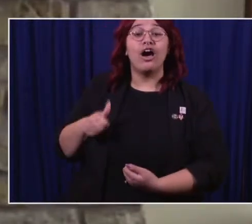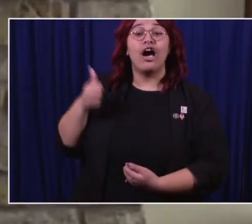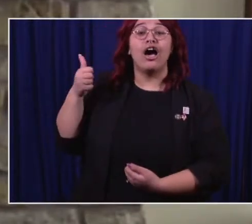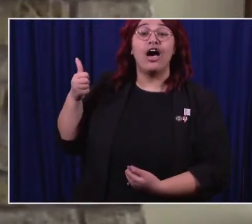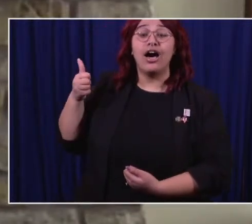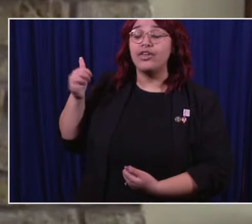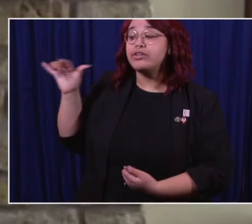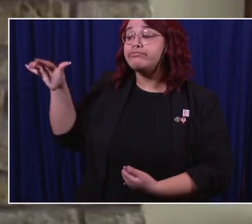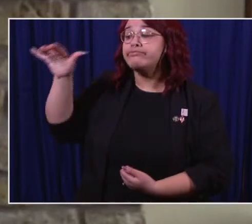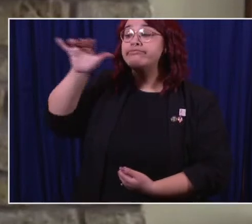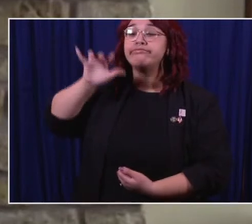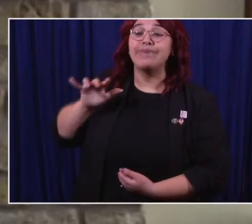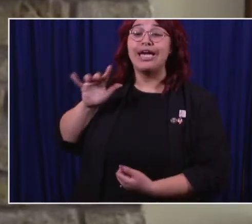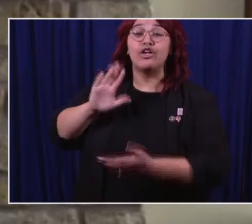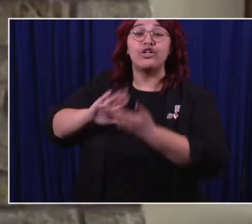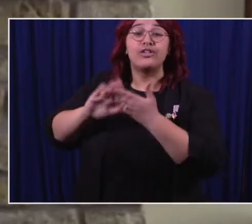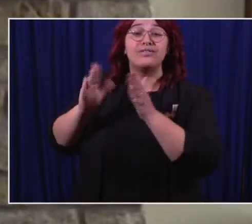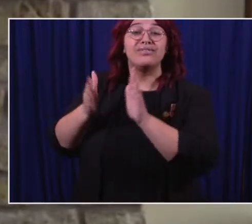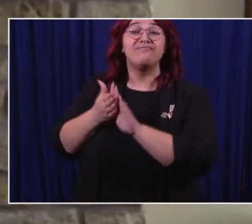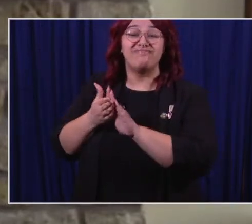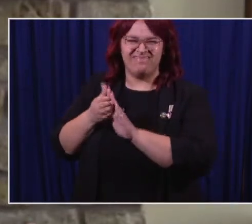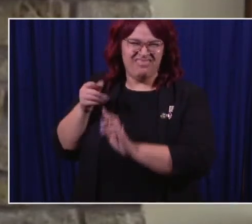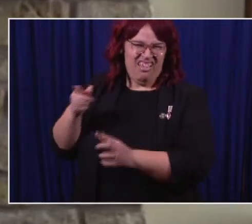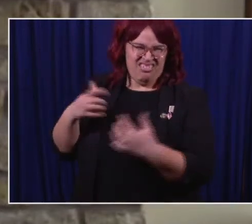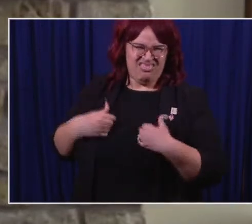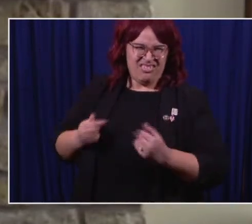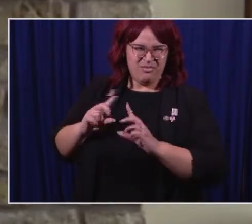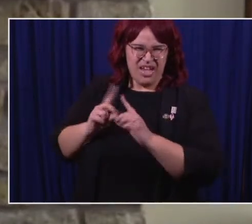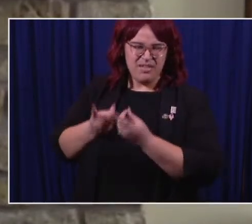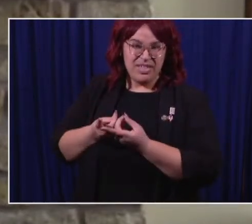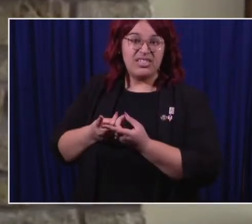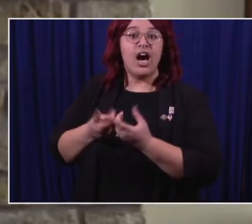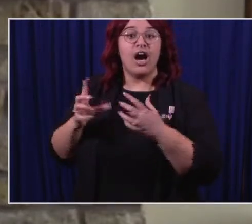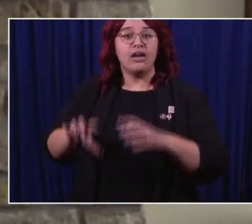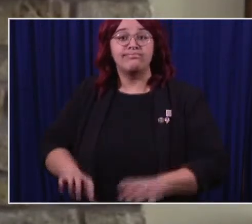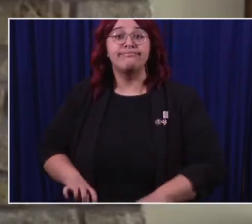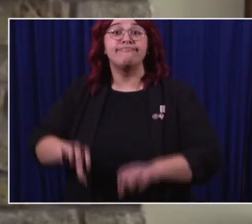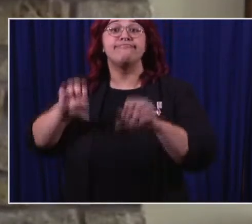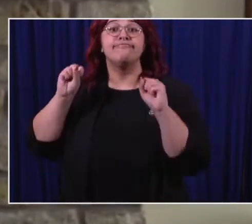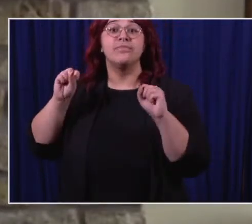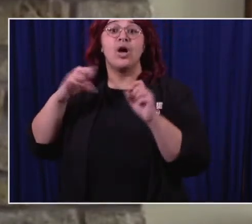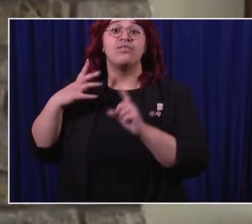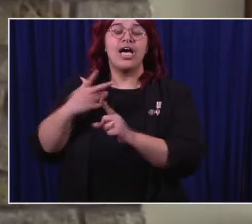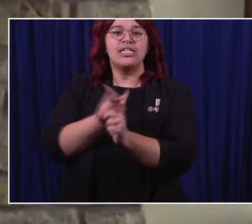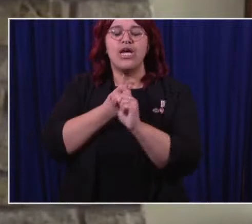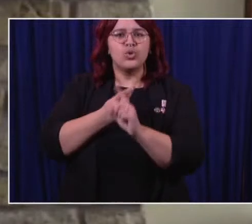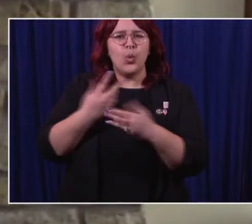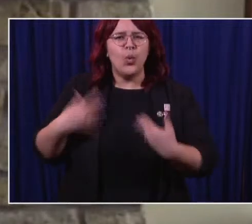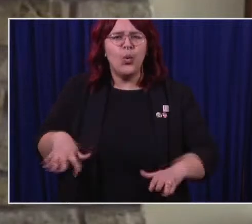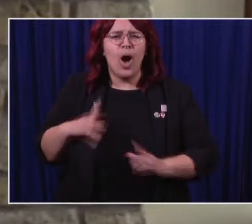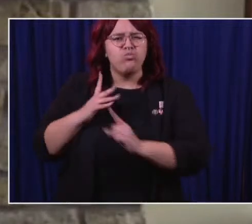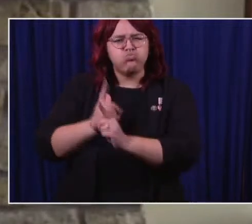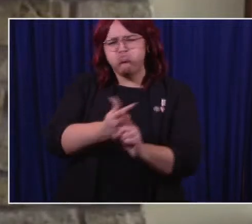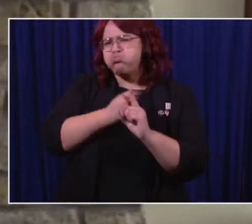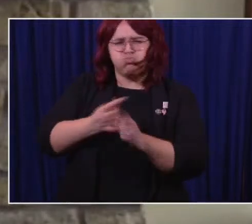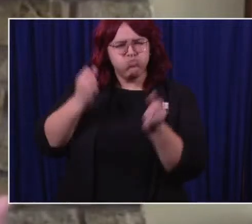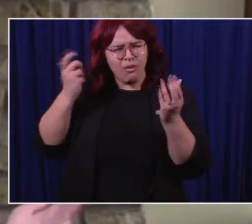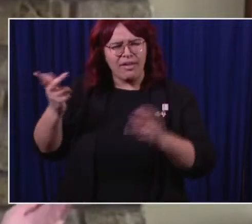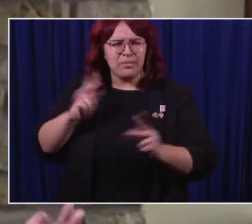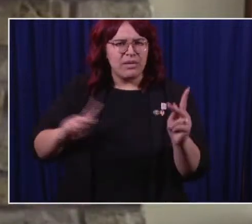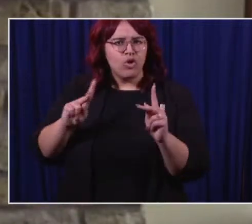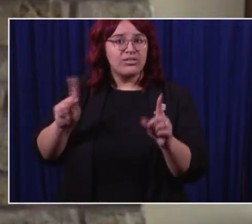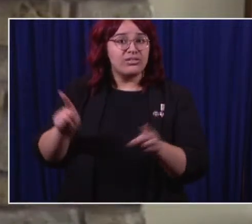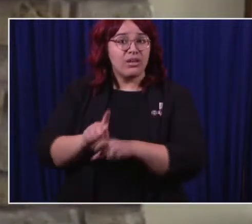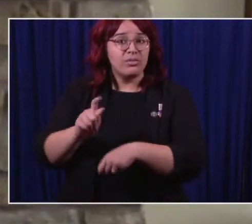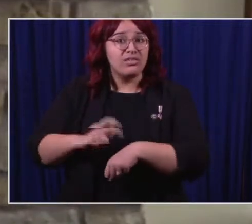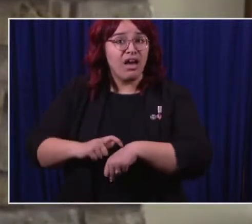other urban areas that are putting significant sites together and vaccinating a